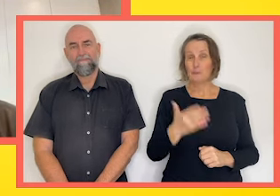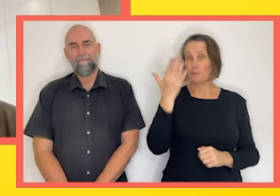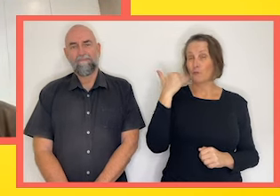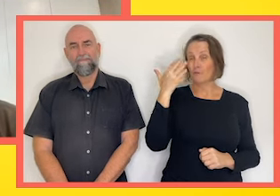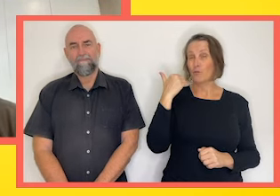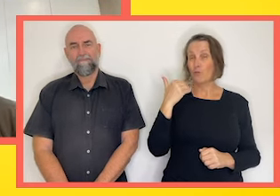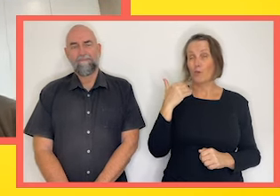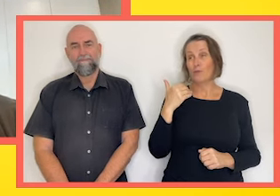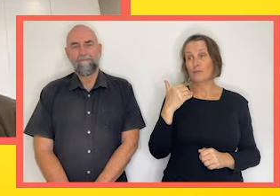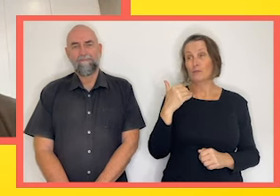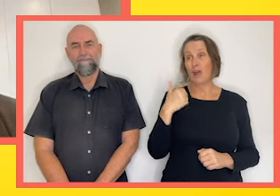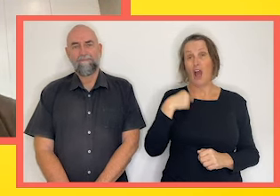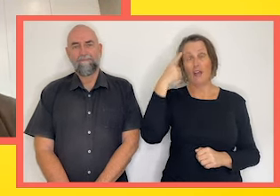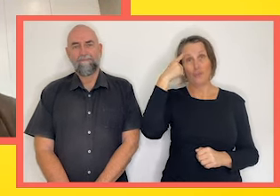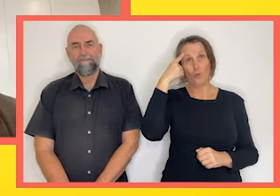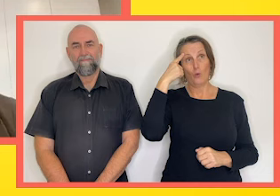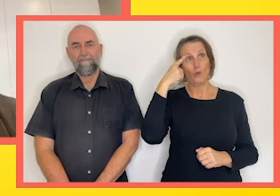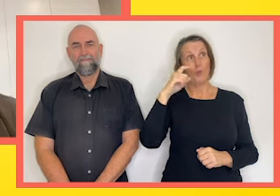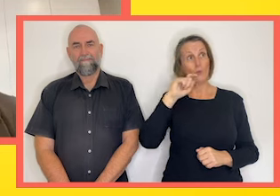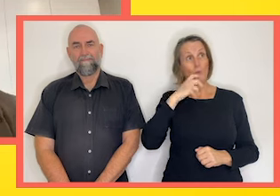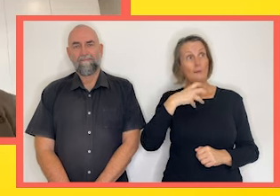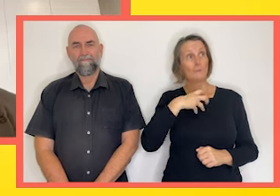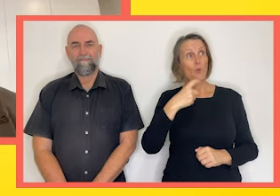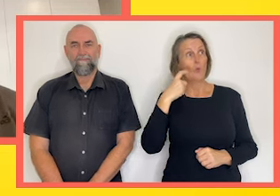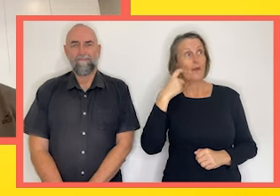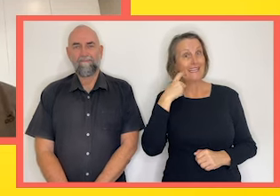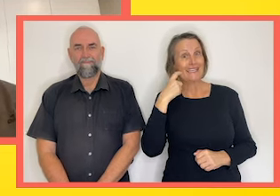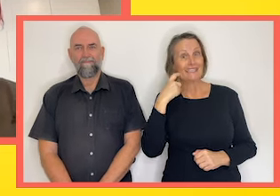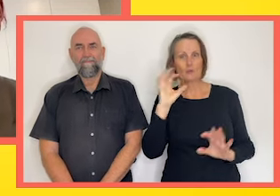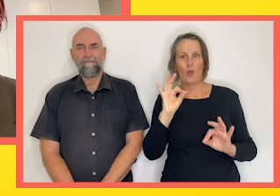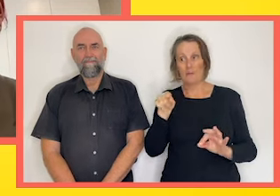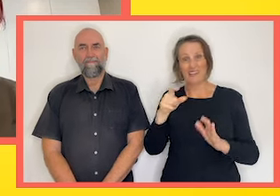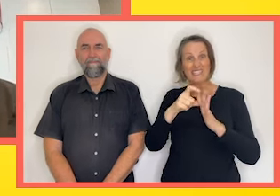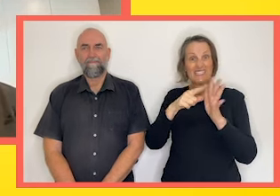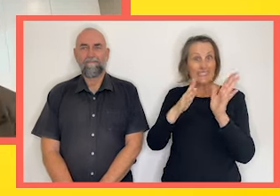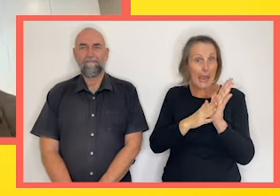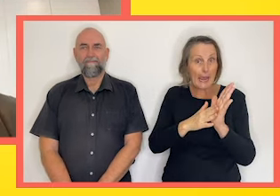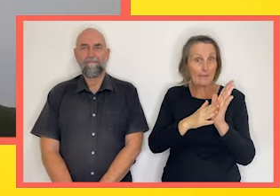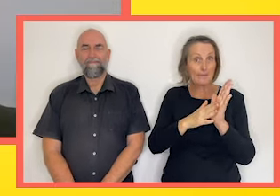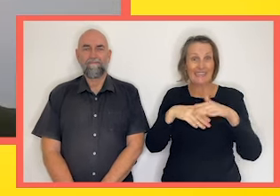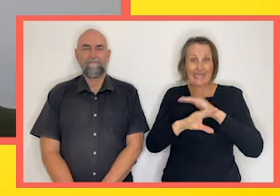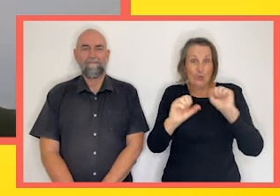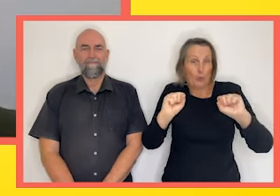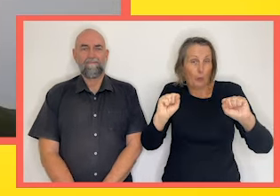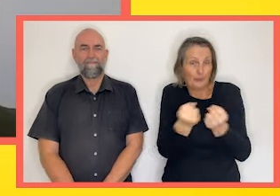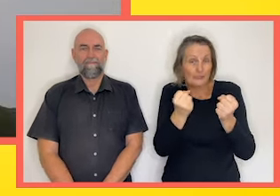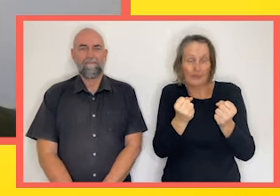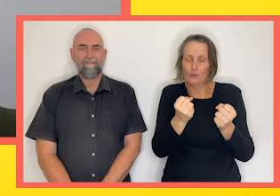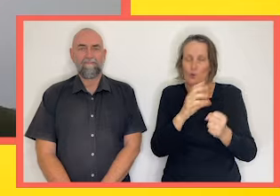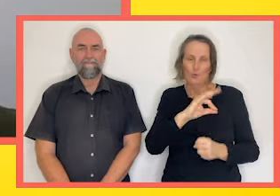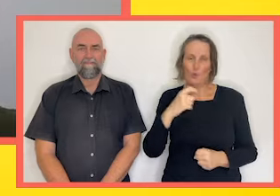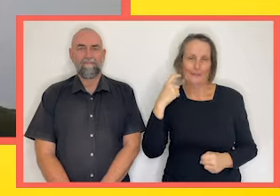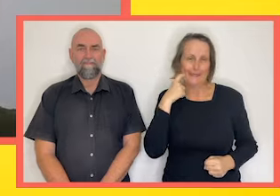looked. Like I think we can all understand, and Kurt, you in particular, swimming in a dam in fresh water in the middle of winter can be pretty challenging, not